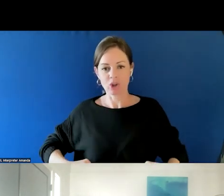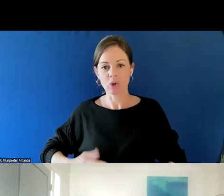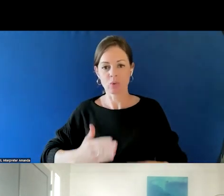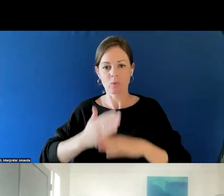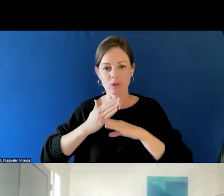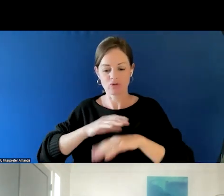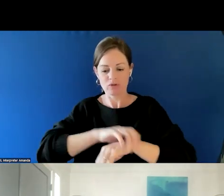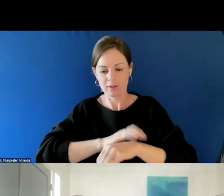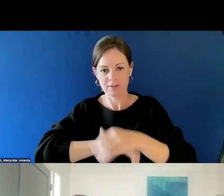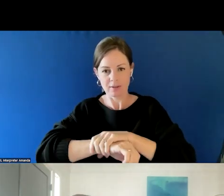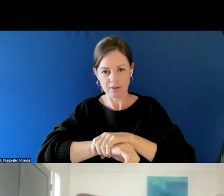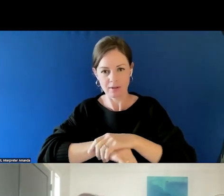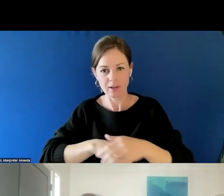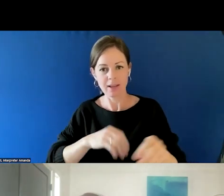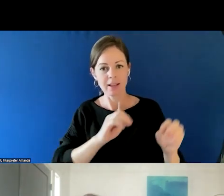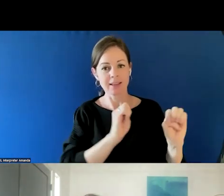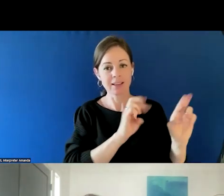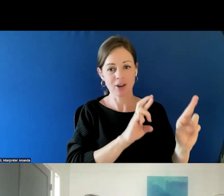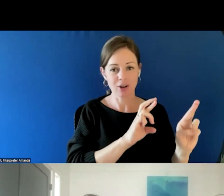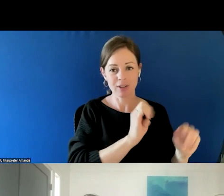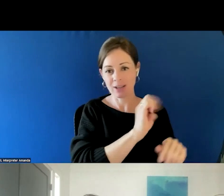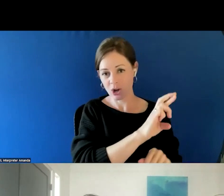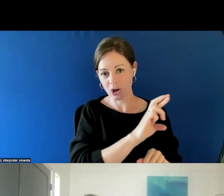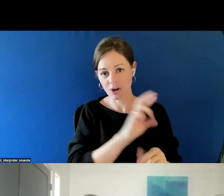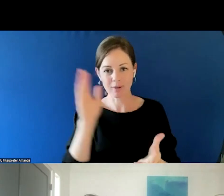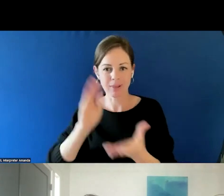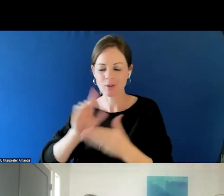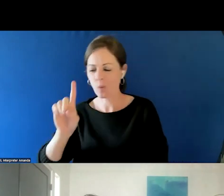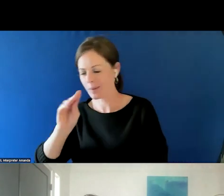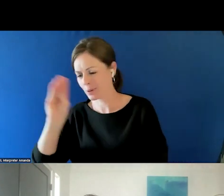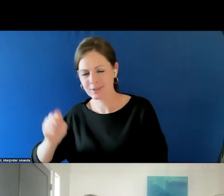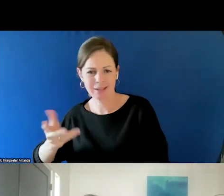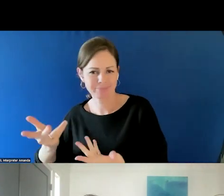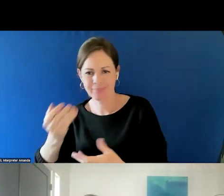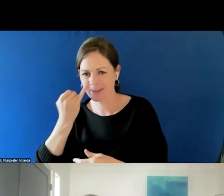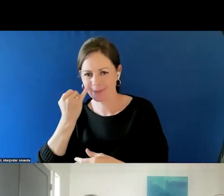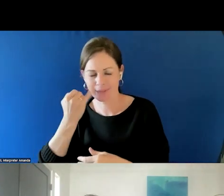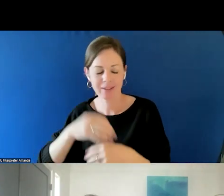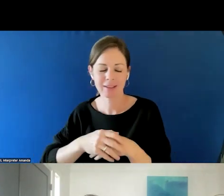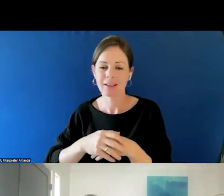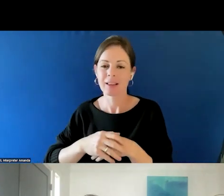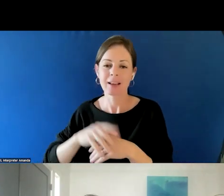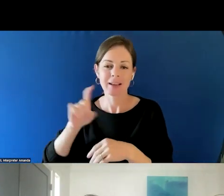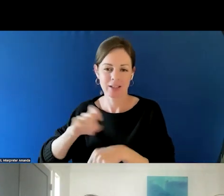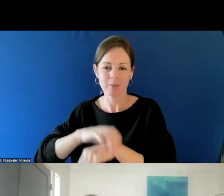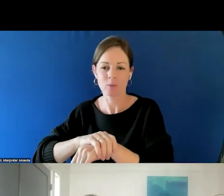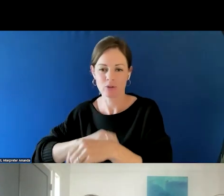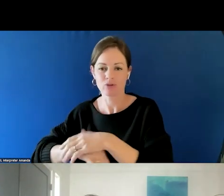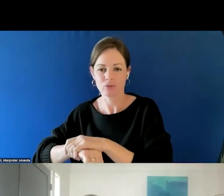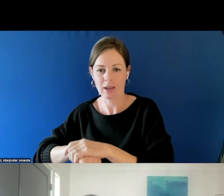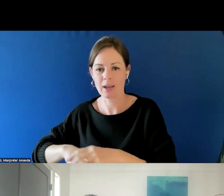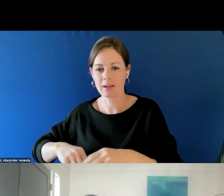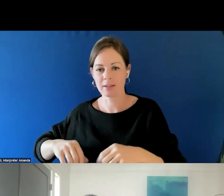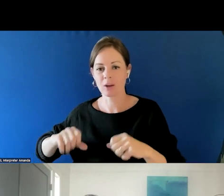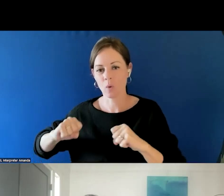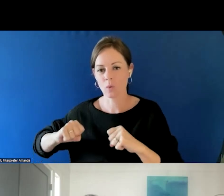in an ER to far less than 1%, usually 1 or 2 out of every 1,000 patients in an empath unit. So